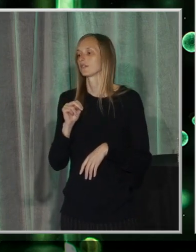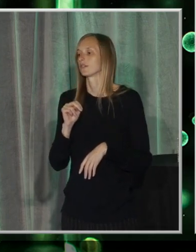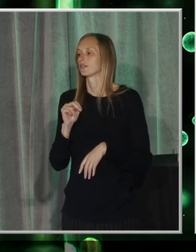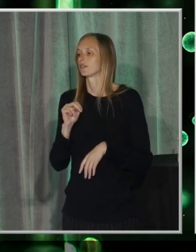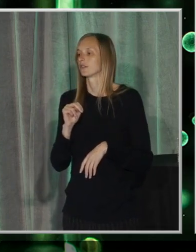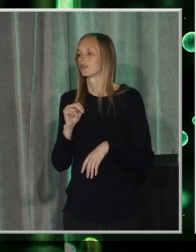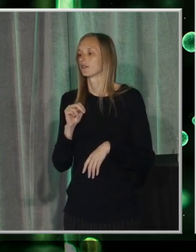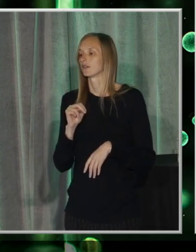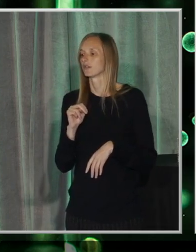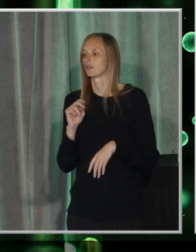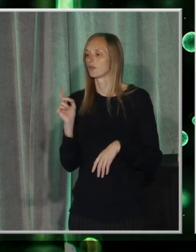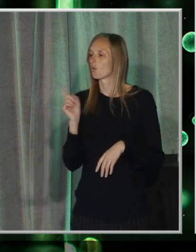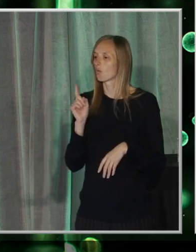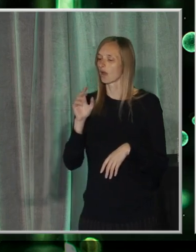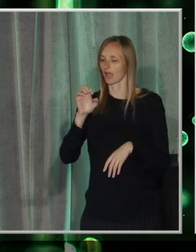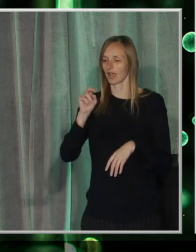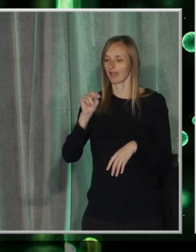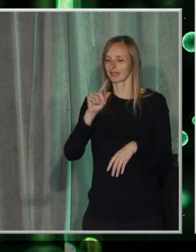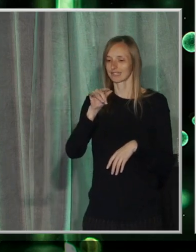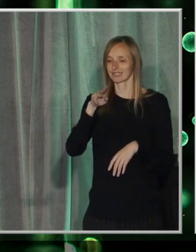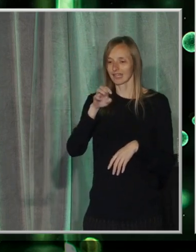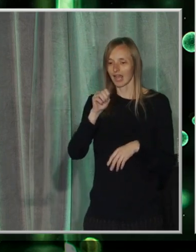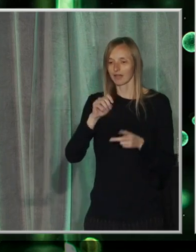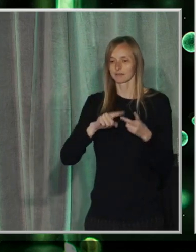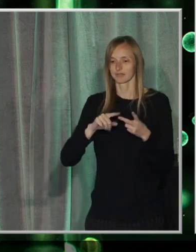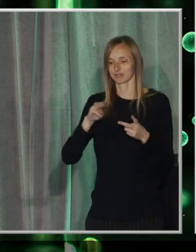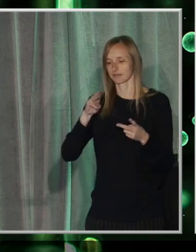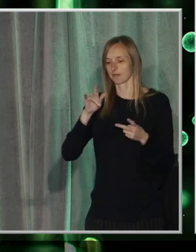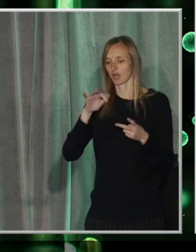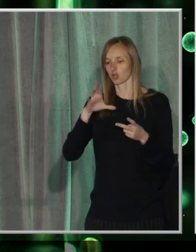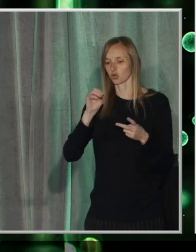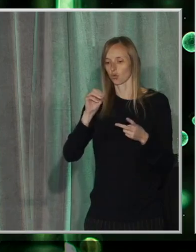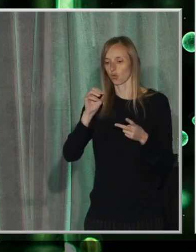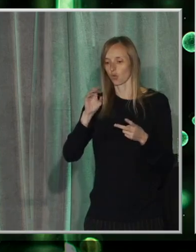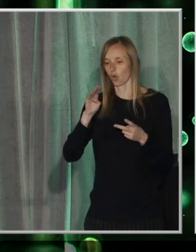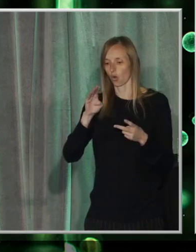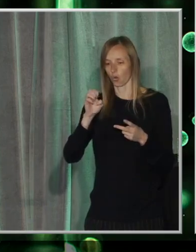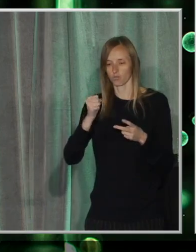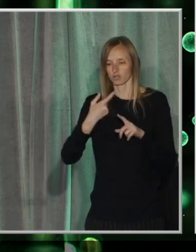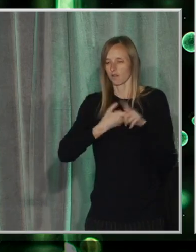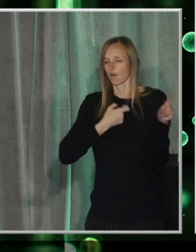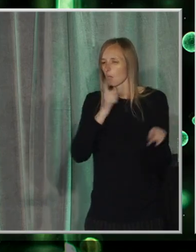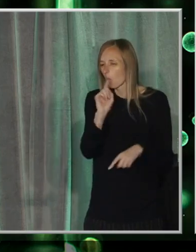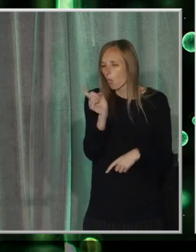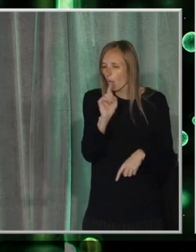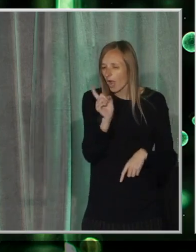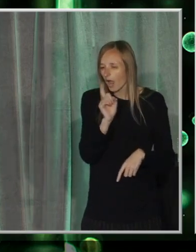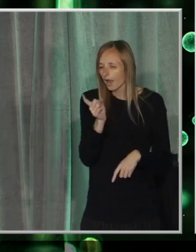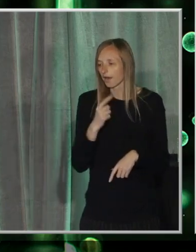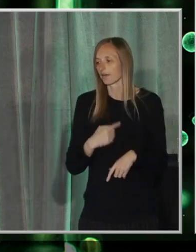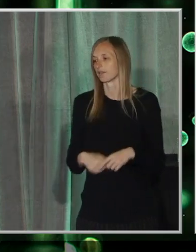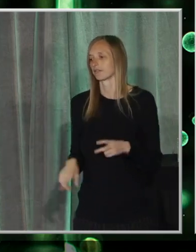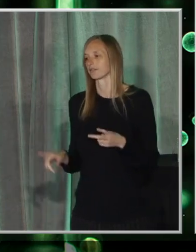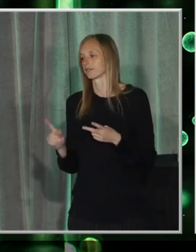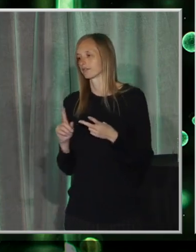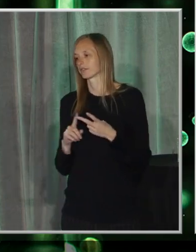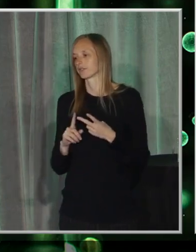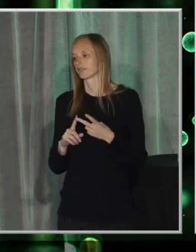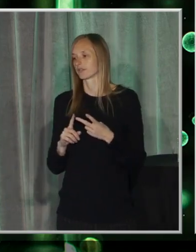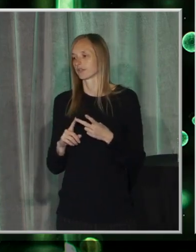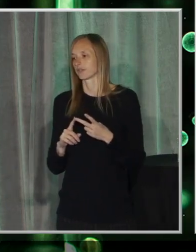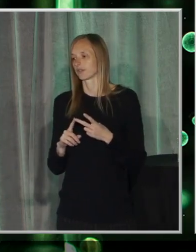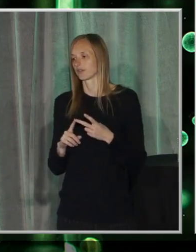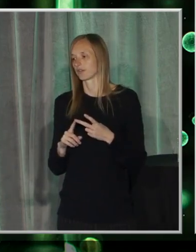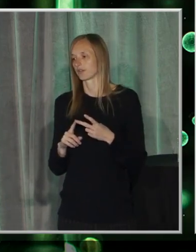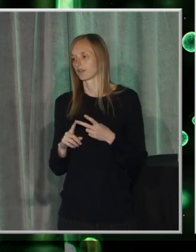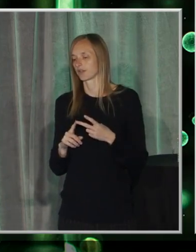where are the enzymes and the microbes coming that are part of your system? Where are they coming from? And also, how in total is